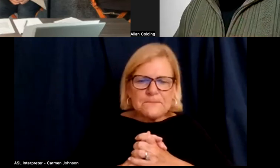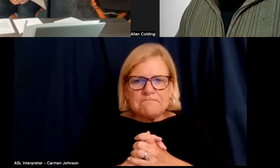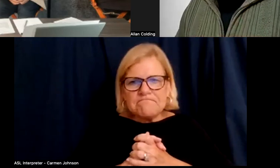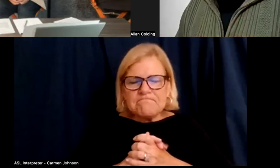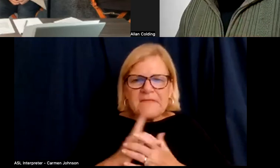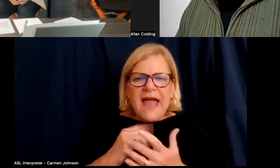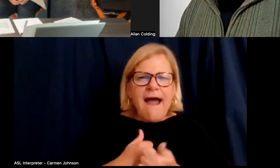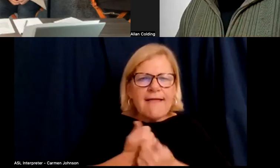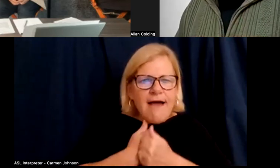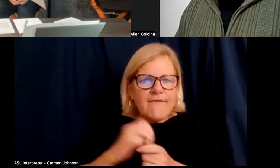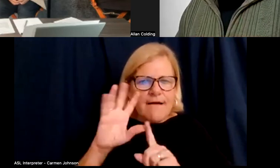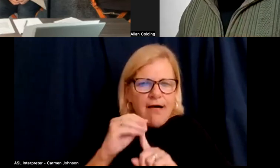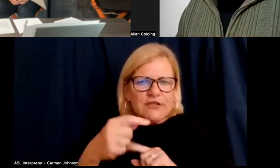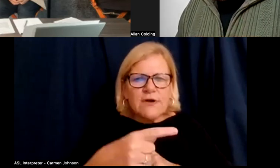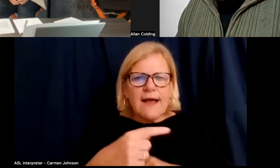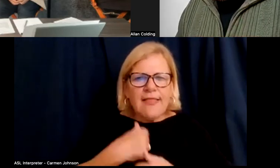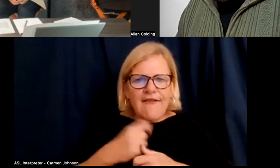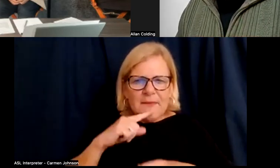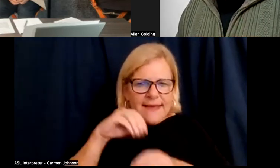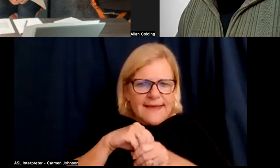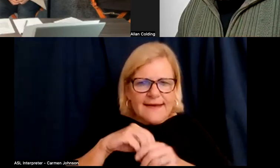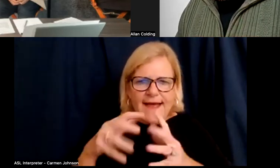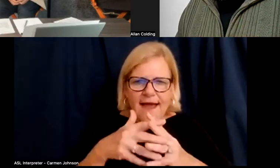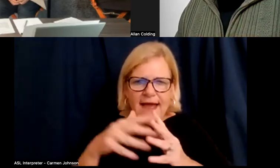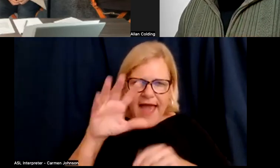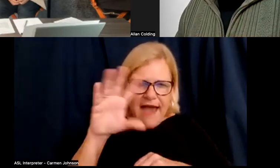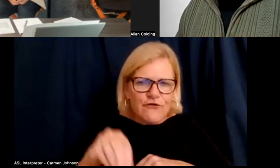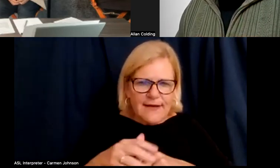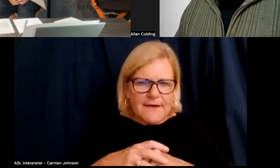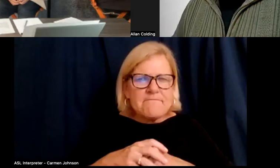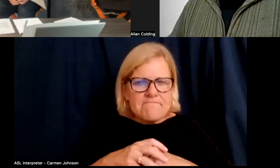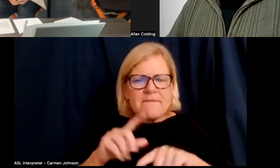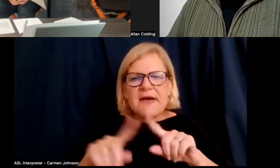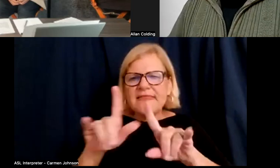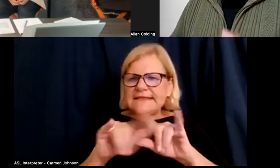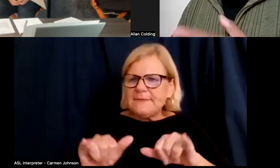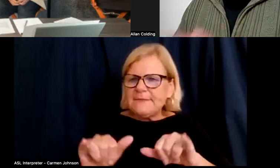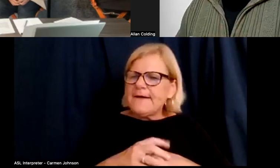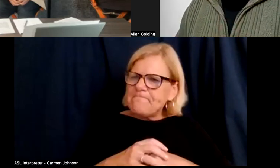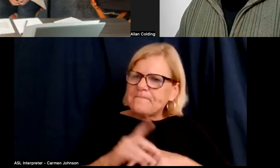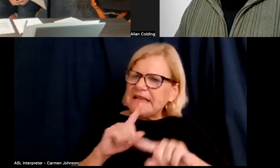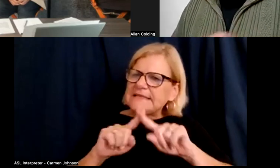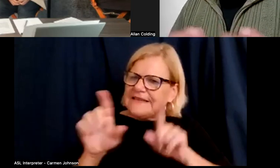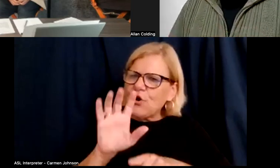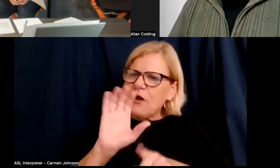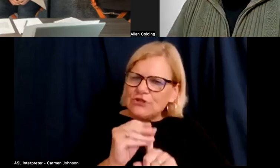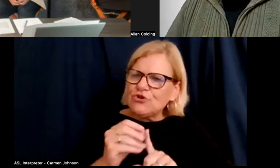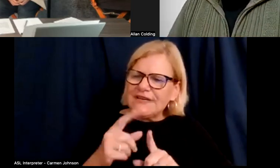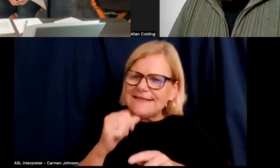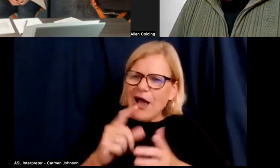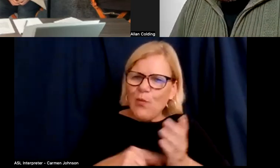I love the culture there. I love being in Africa. Okay, but at the same time, it's a different culture. It's not